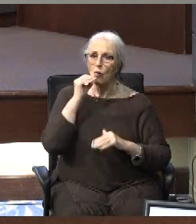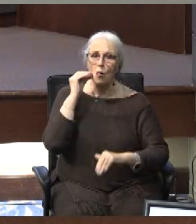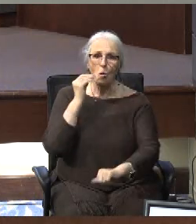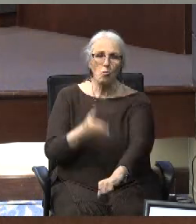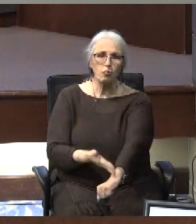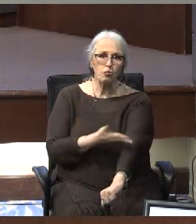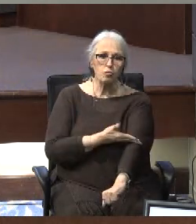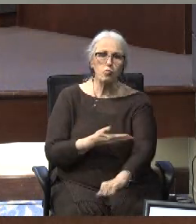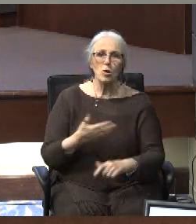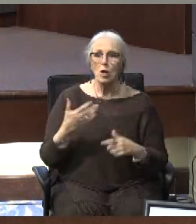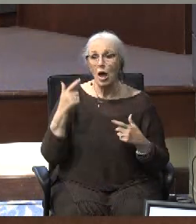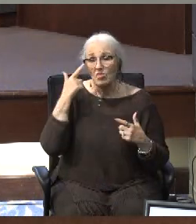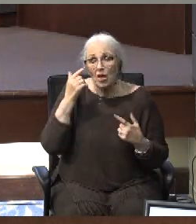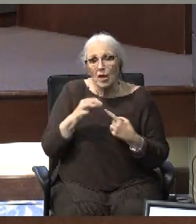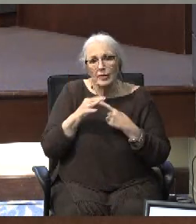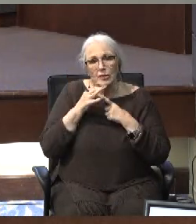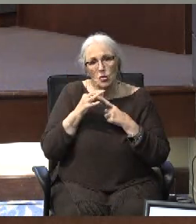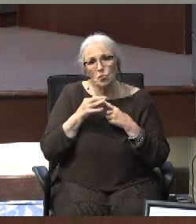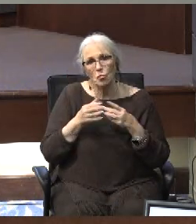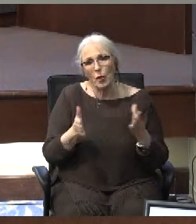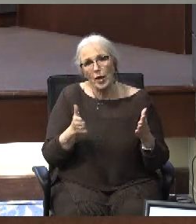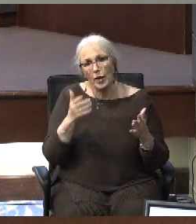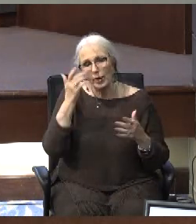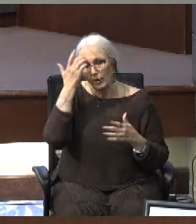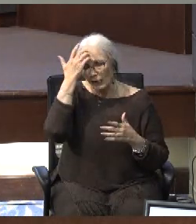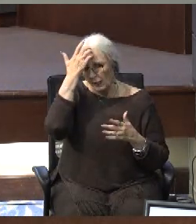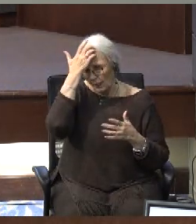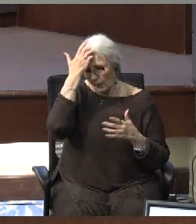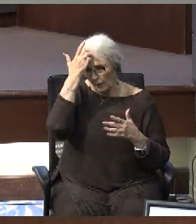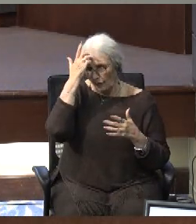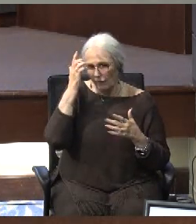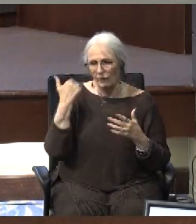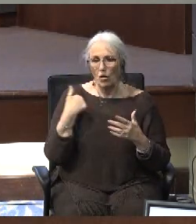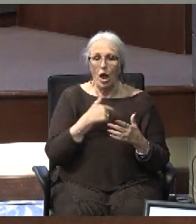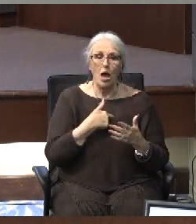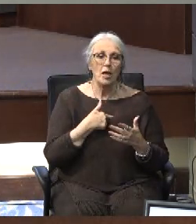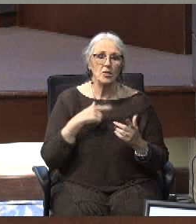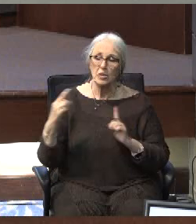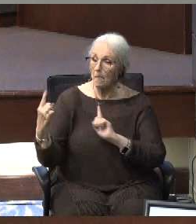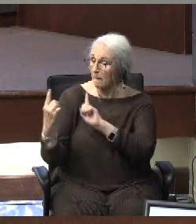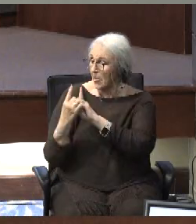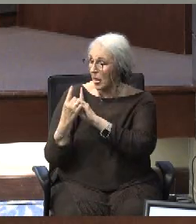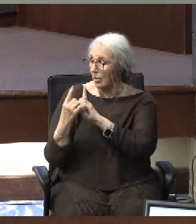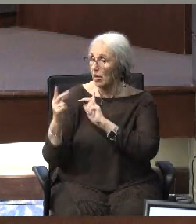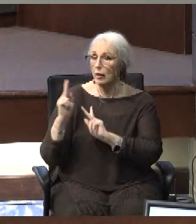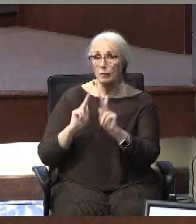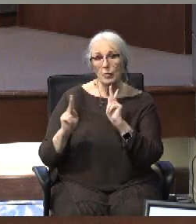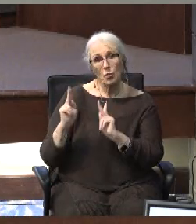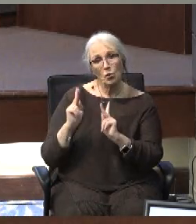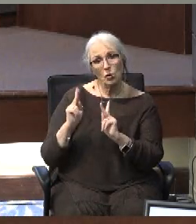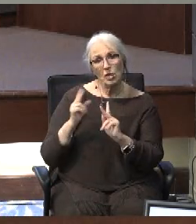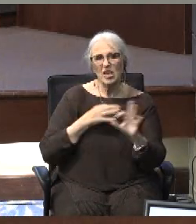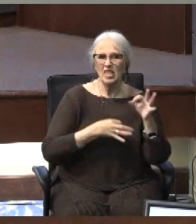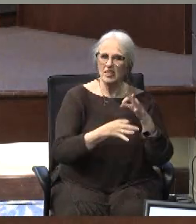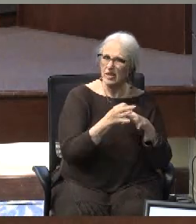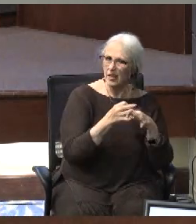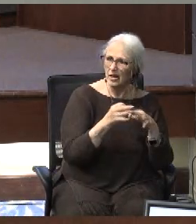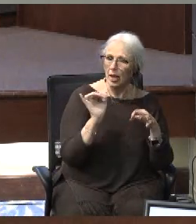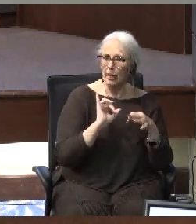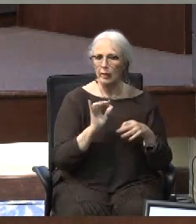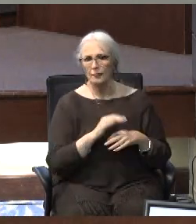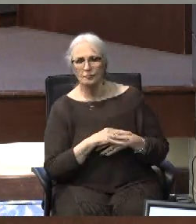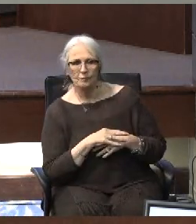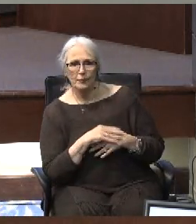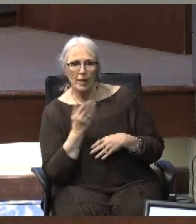a really unique way for us to meet people where they were, instead of in the moment where, hey,